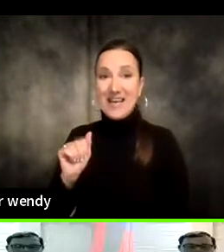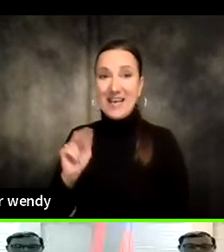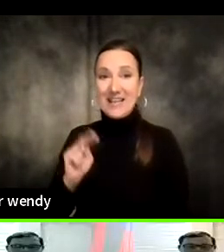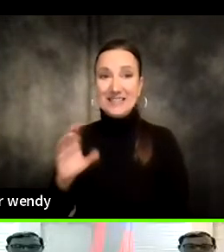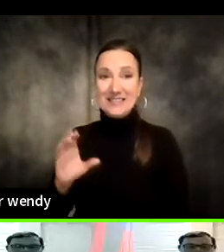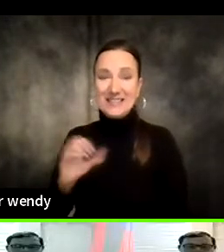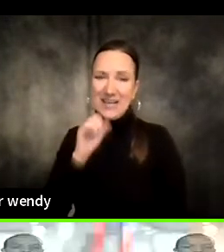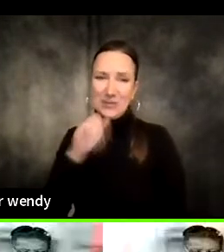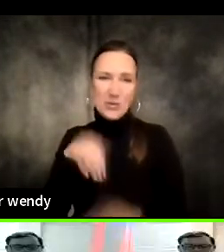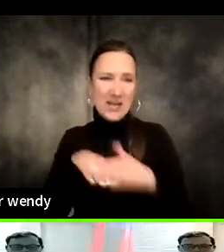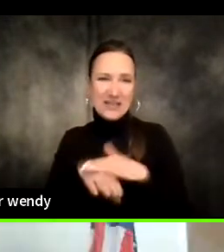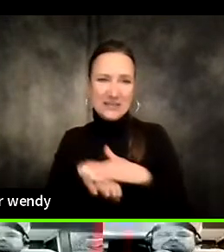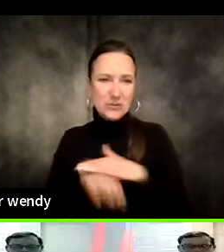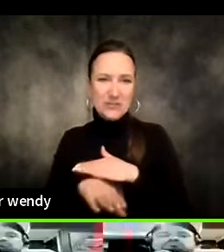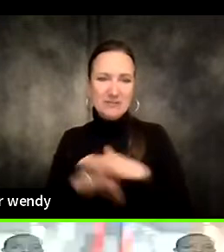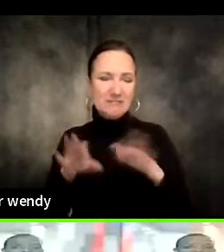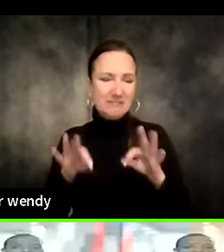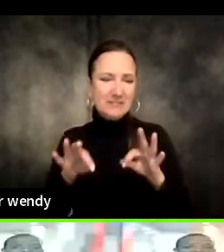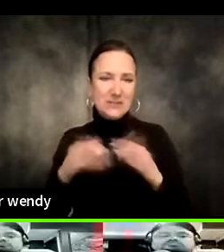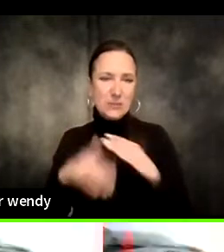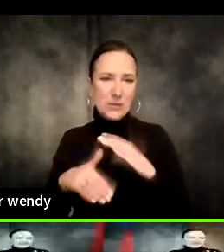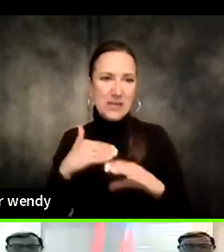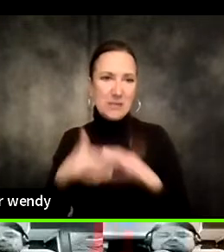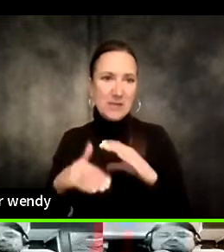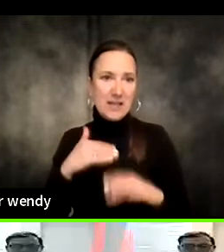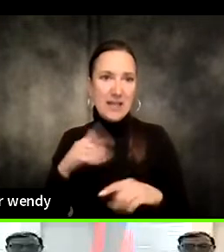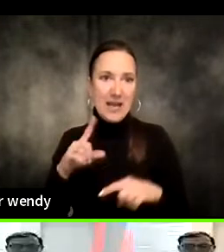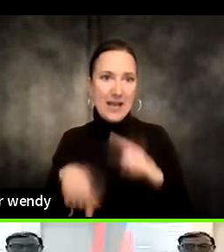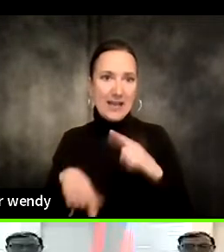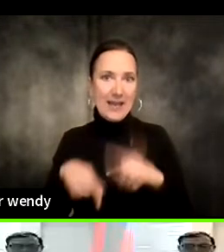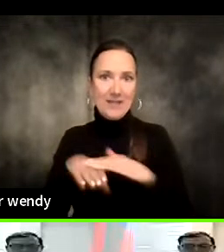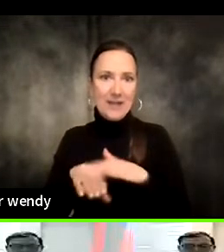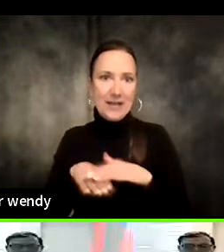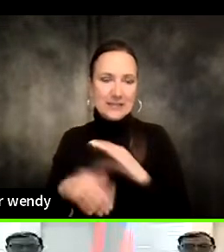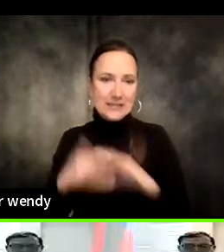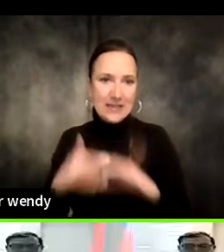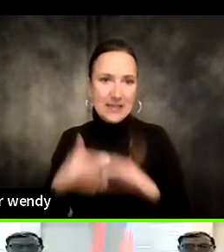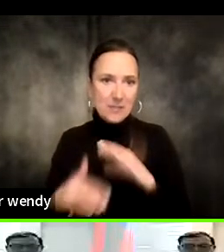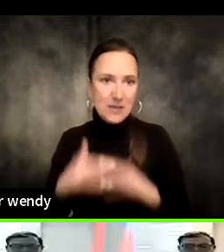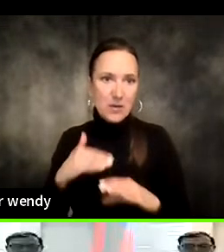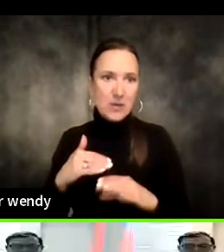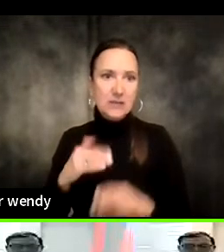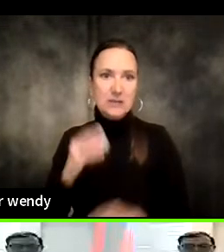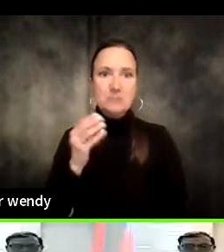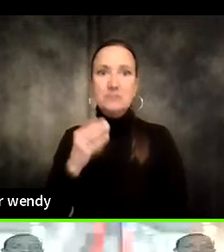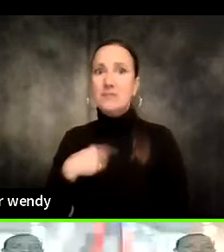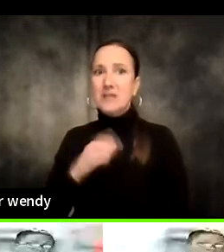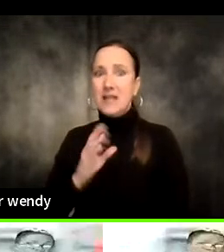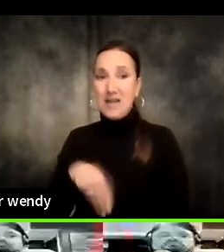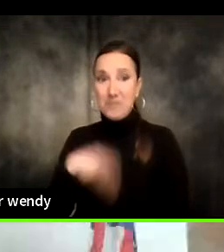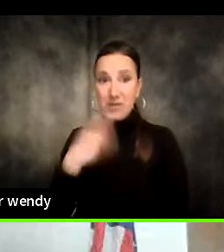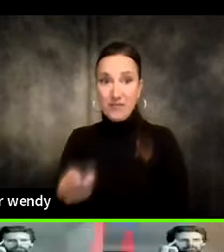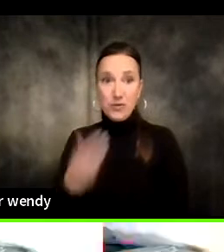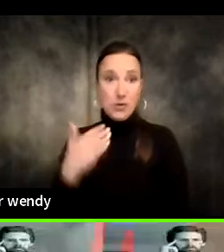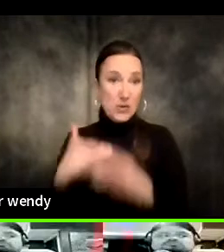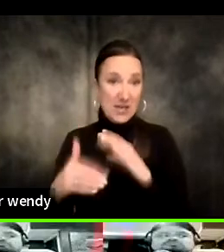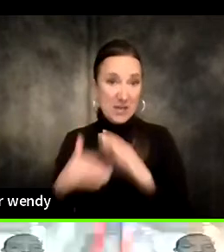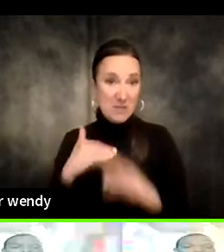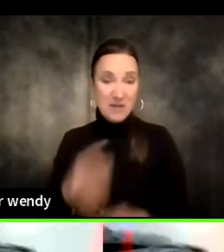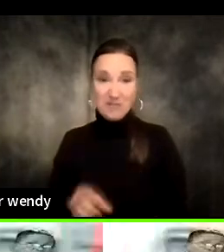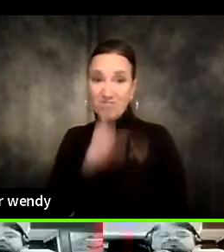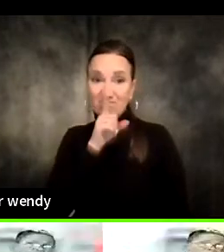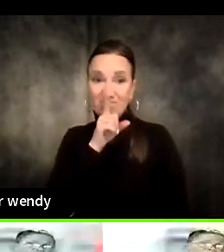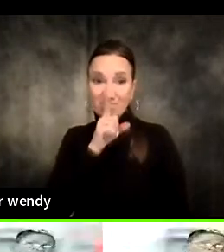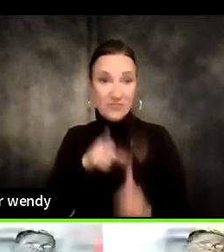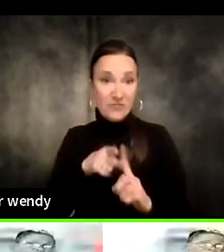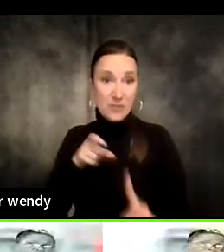exclusive access to that email, and at this time, I can't even get access to it. So I've given you my email address. I haven't received any emails from